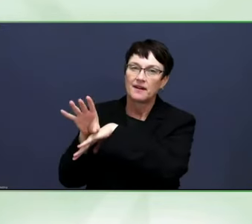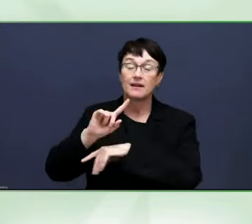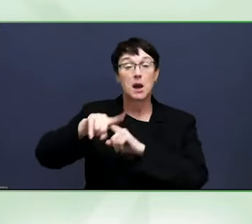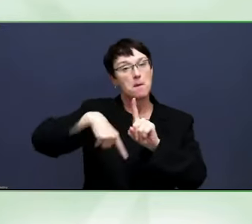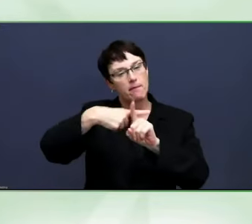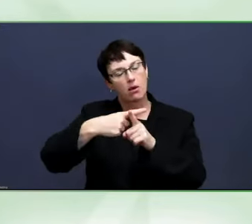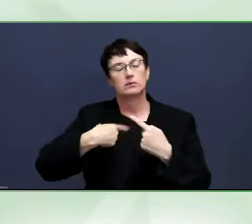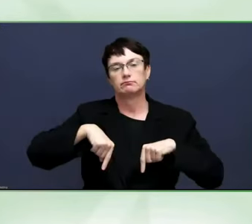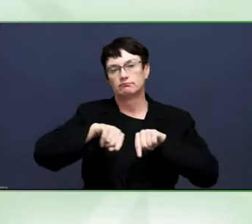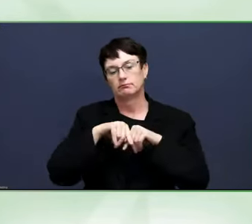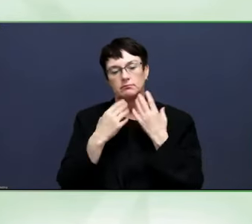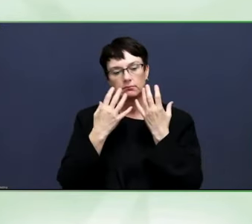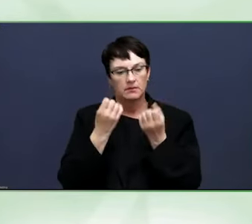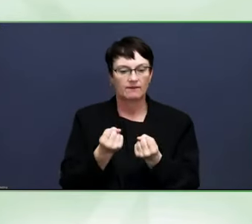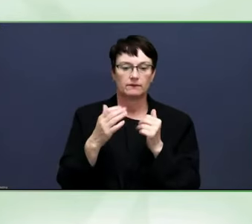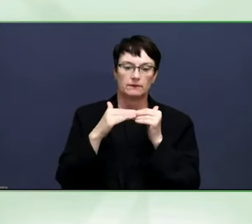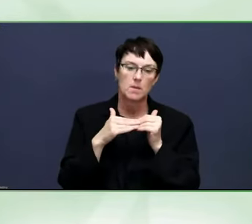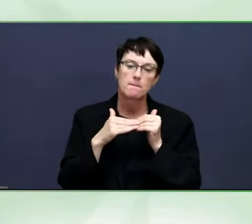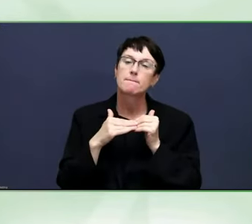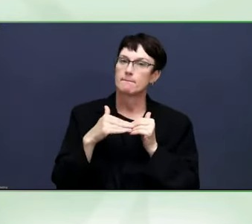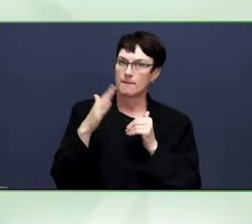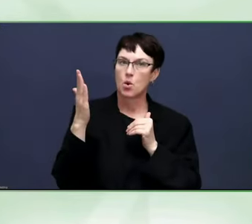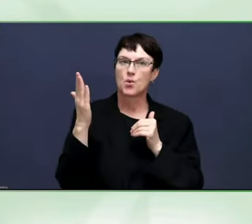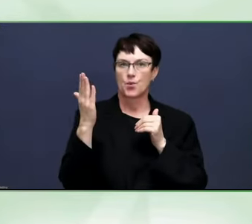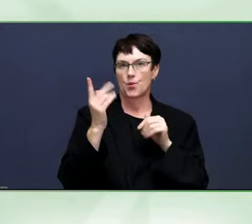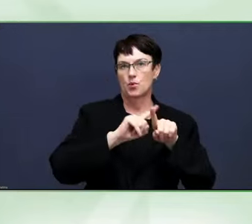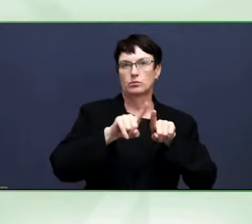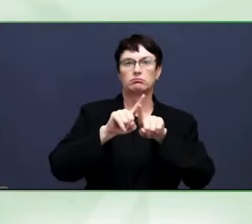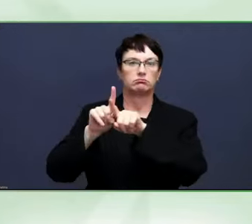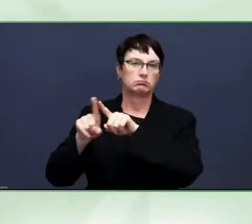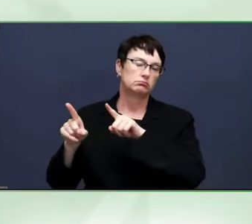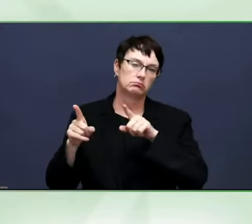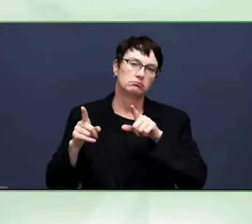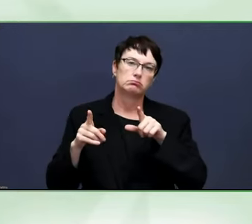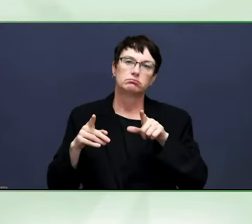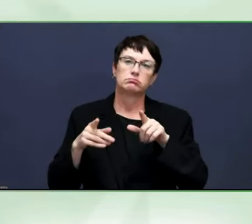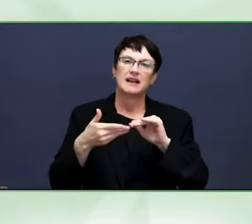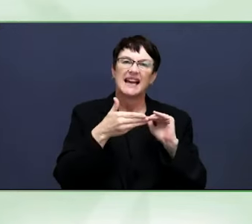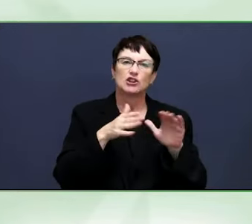disseminating the support systems that I've explained earlier.